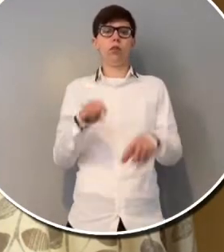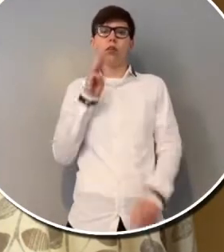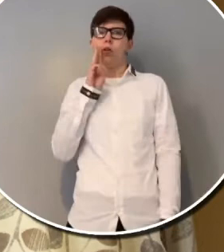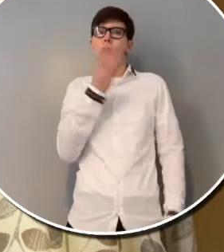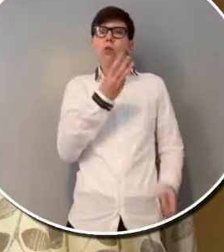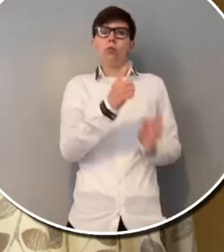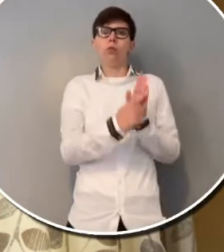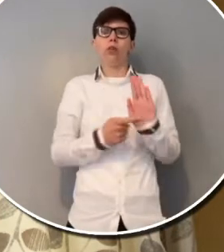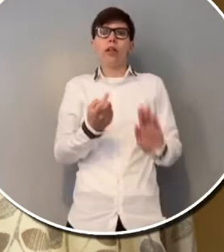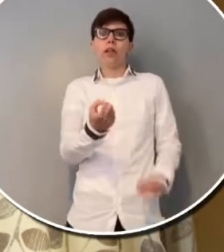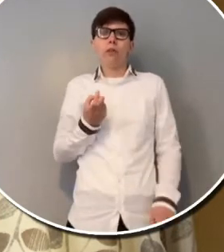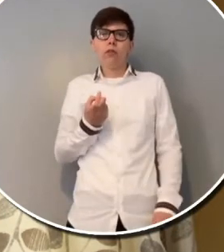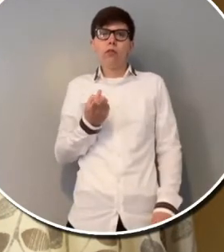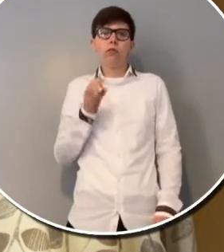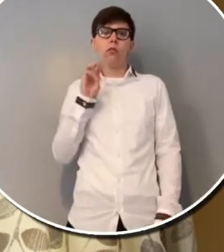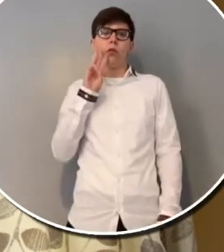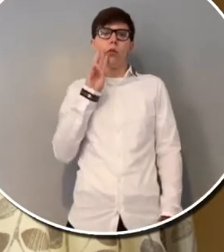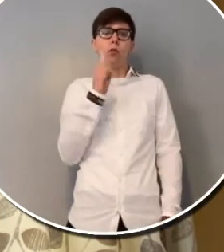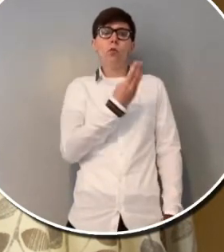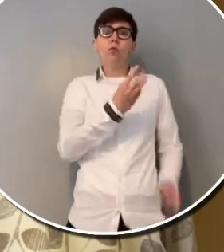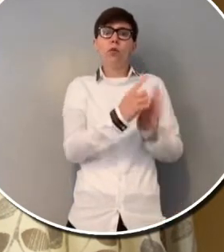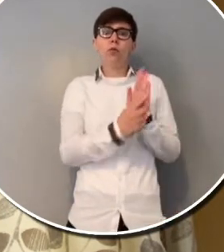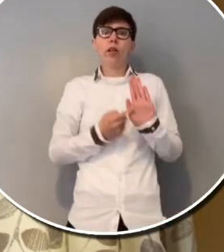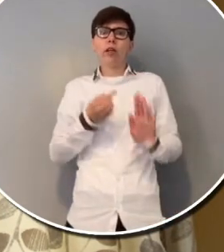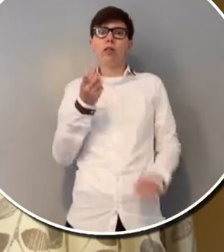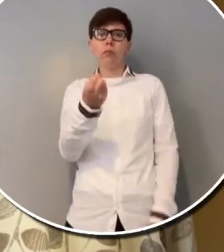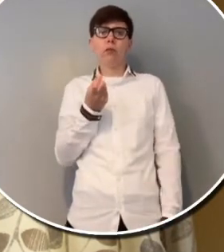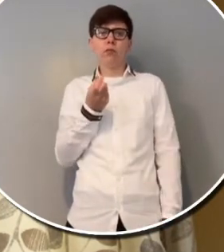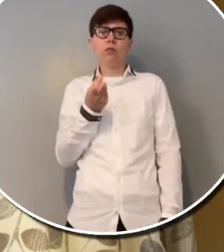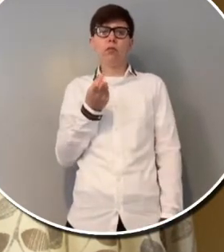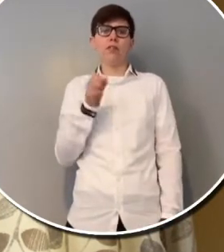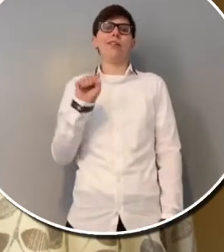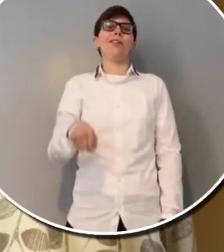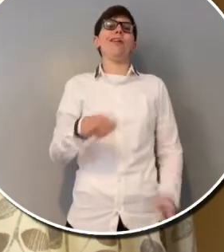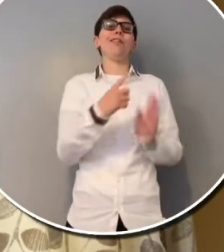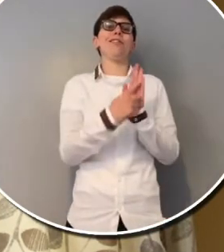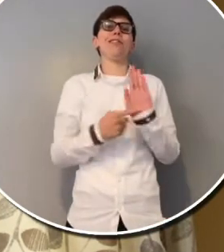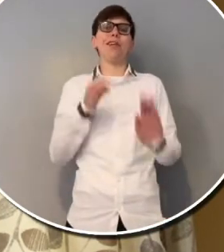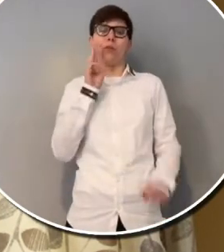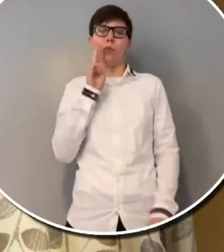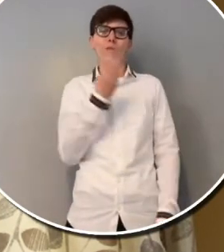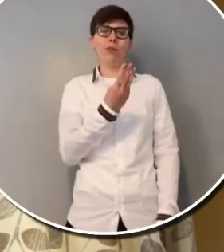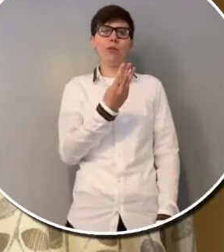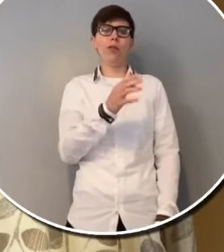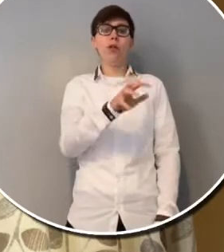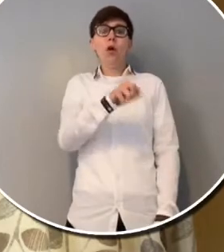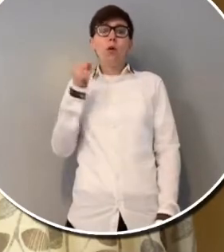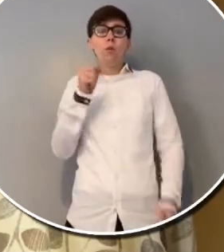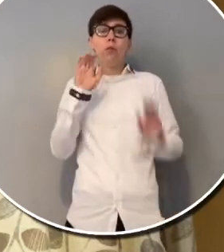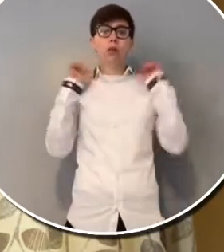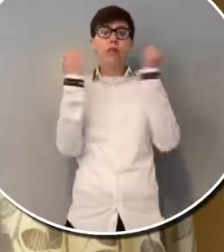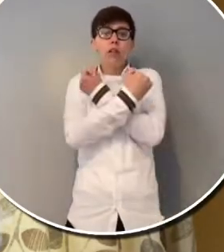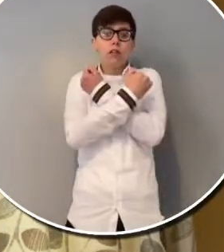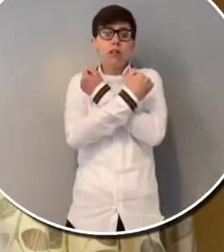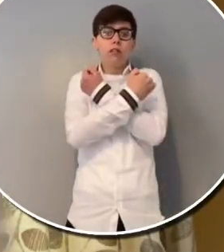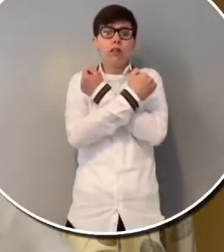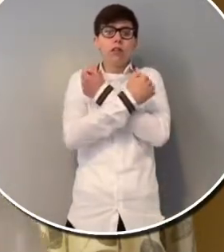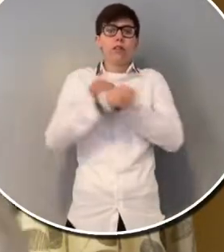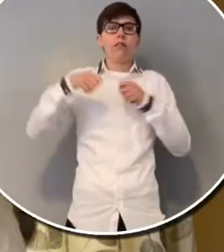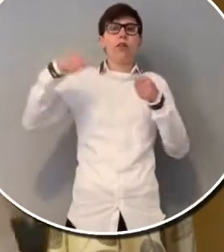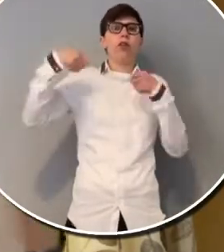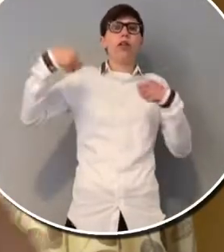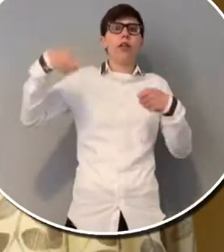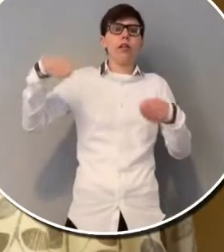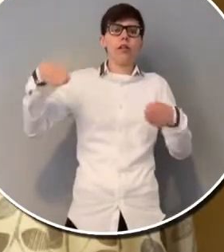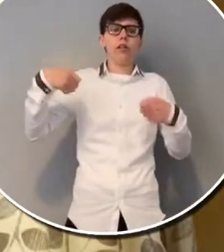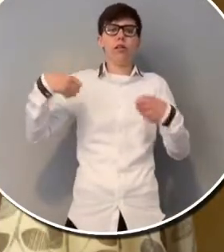so still, will he come out? Will he come out? Yes, he